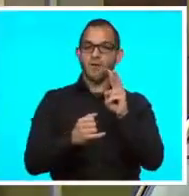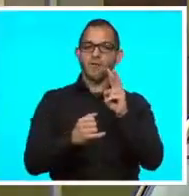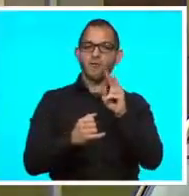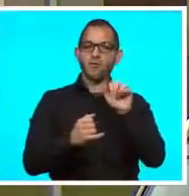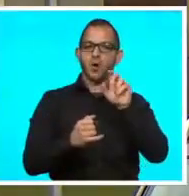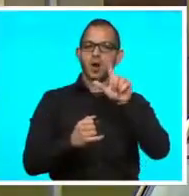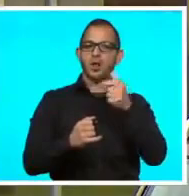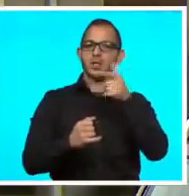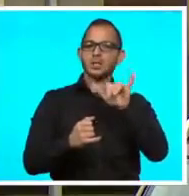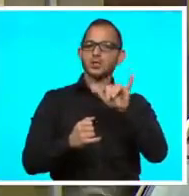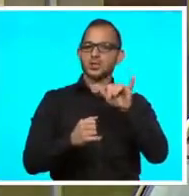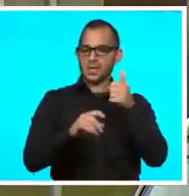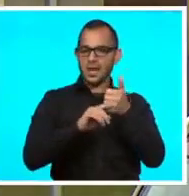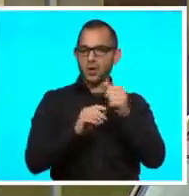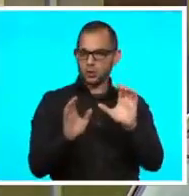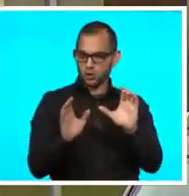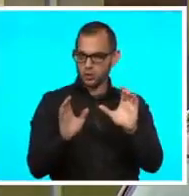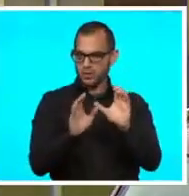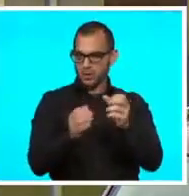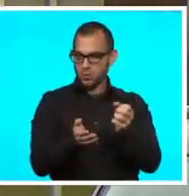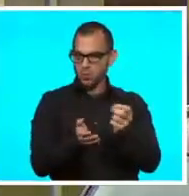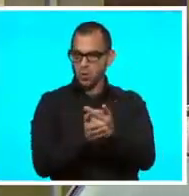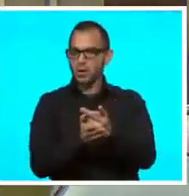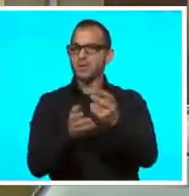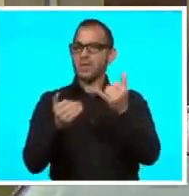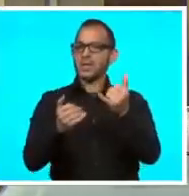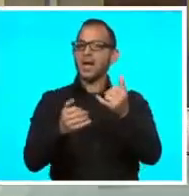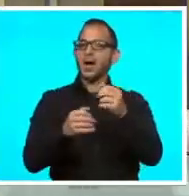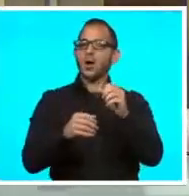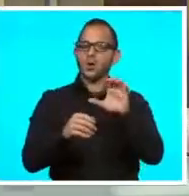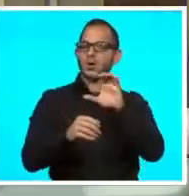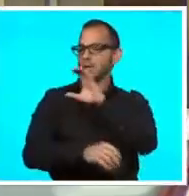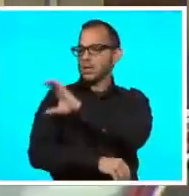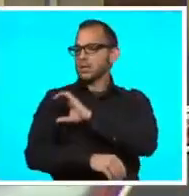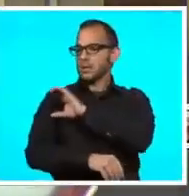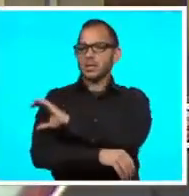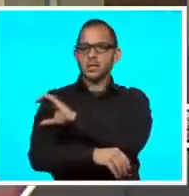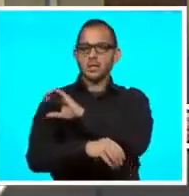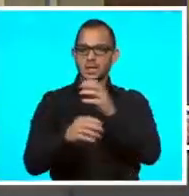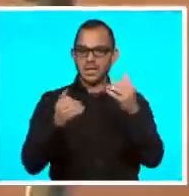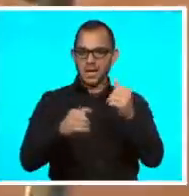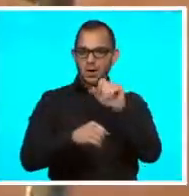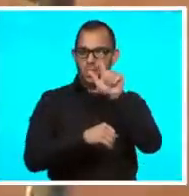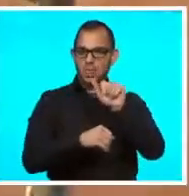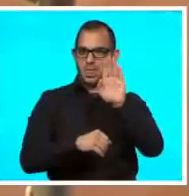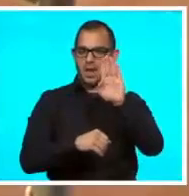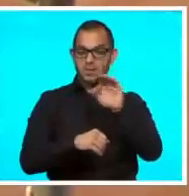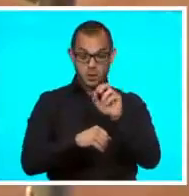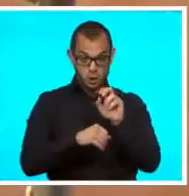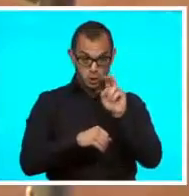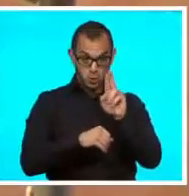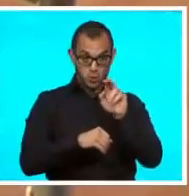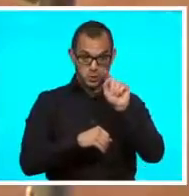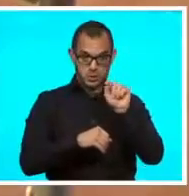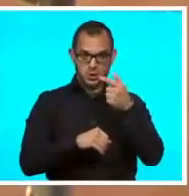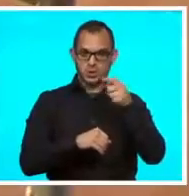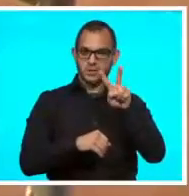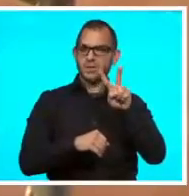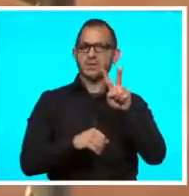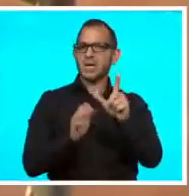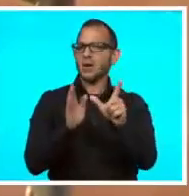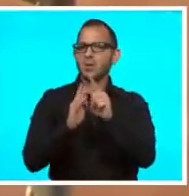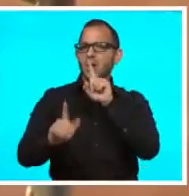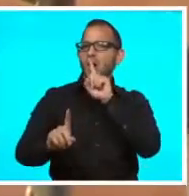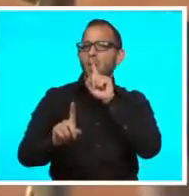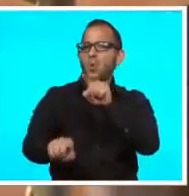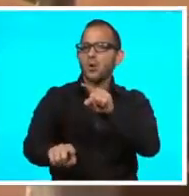received its own CLIA certification, short for Clinical Laboratory Improvement Amendments, UTRGV is now able to tell patients right away that